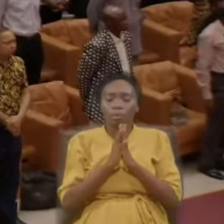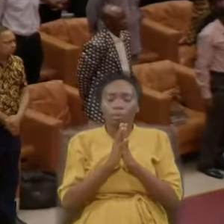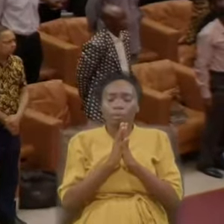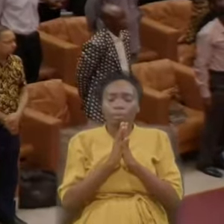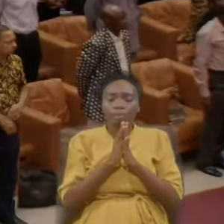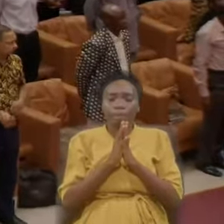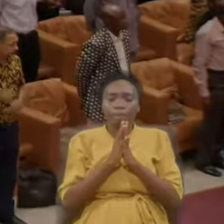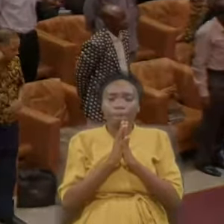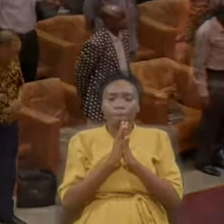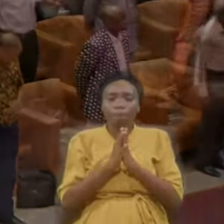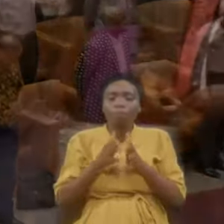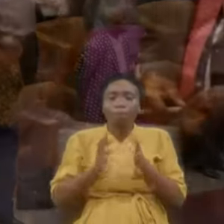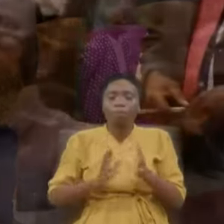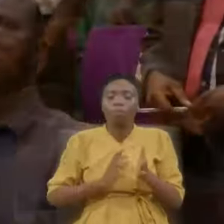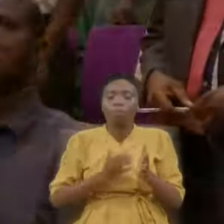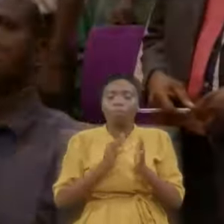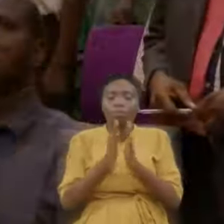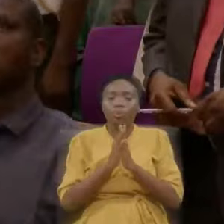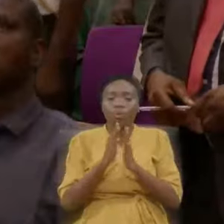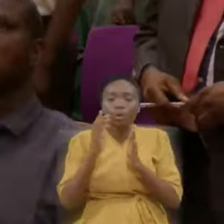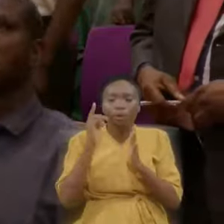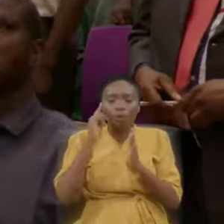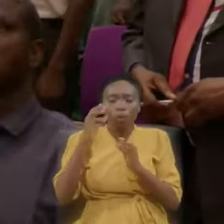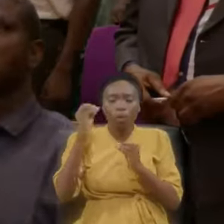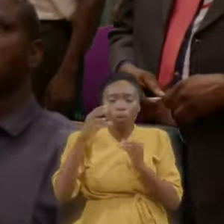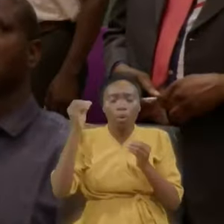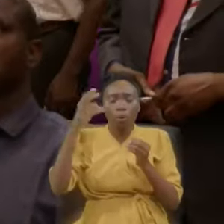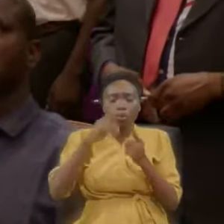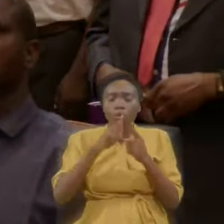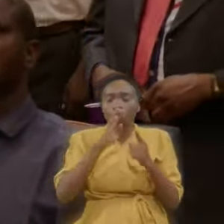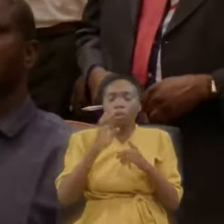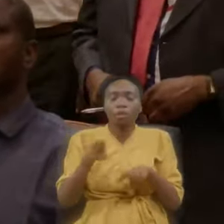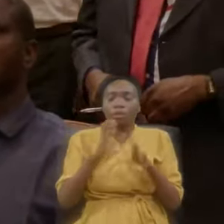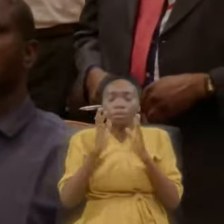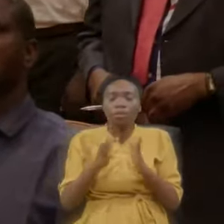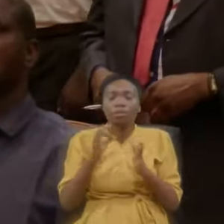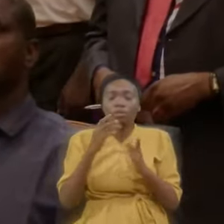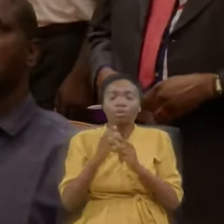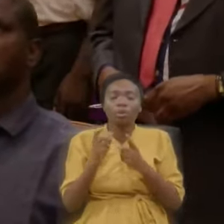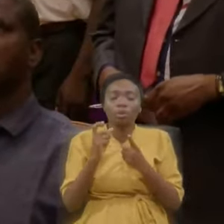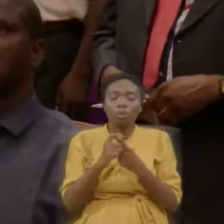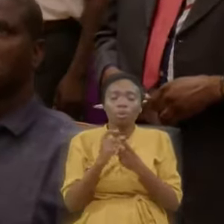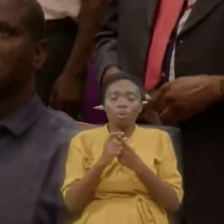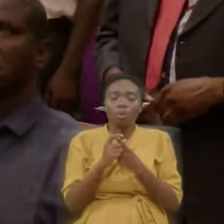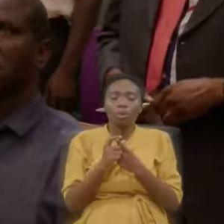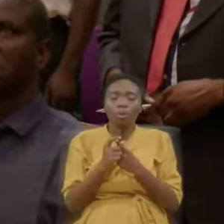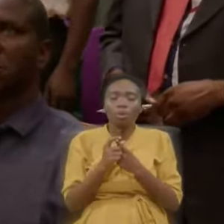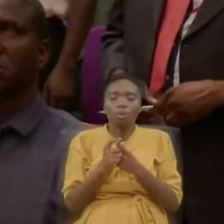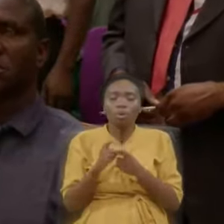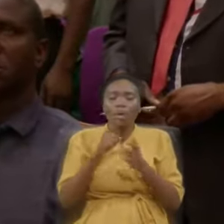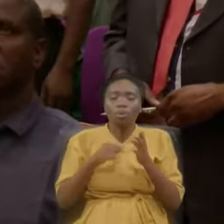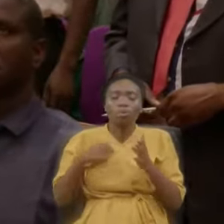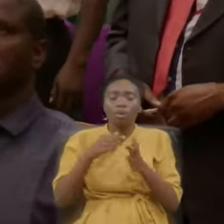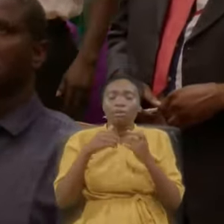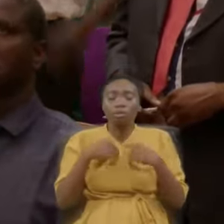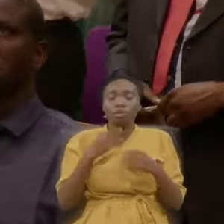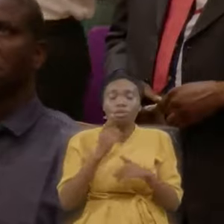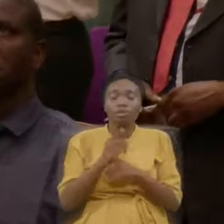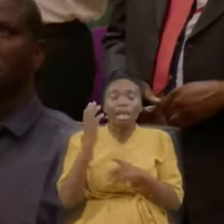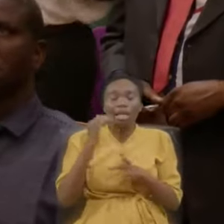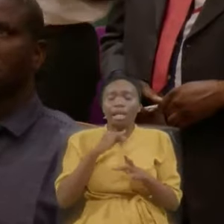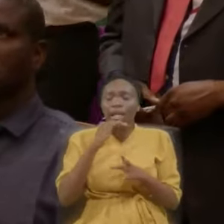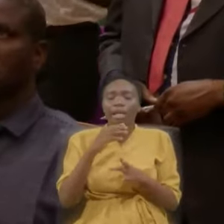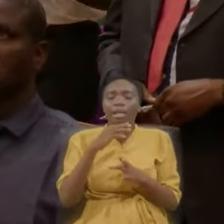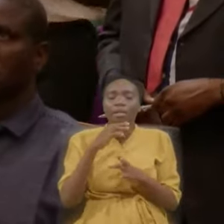Let's pray for more grace to be the doers of the word. What we are just listening to is